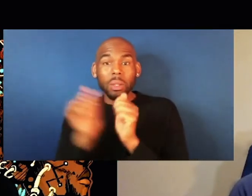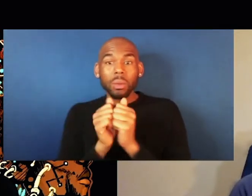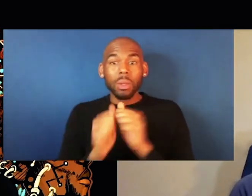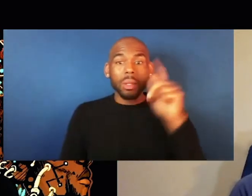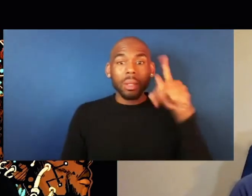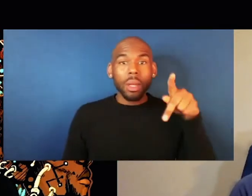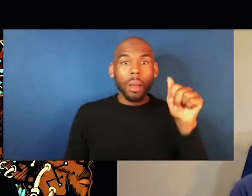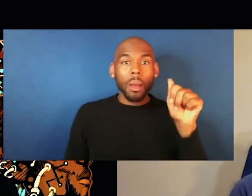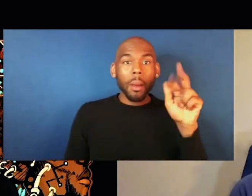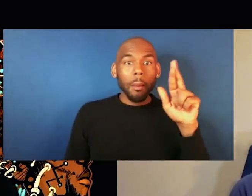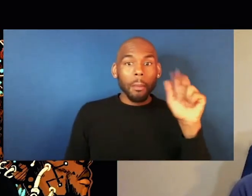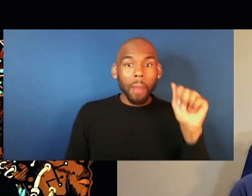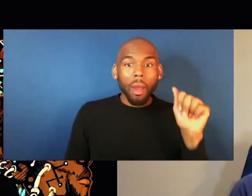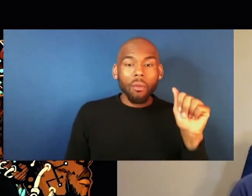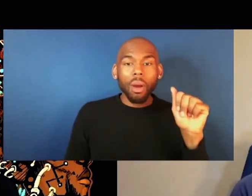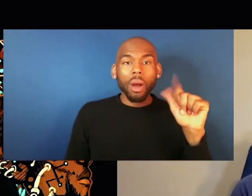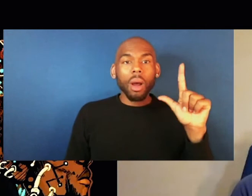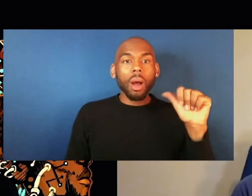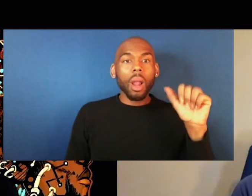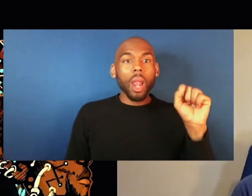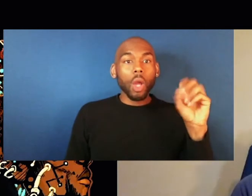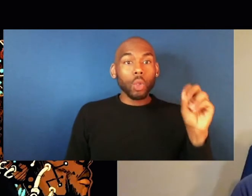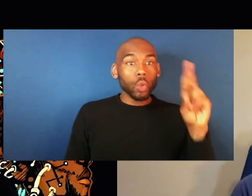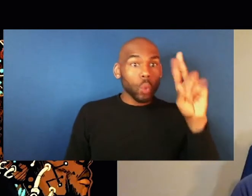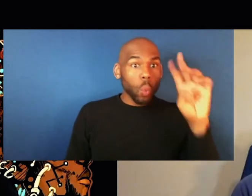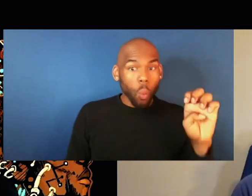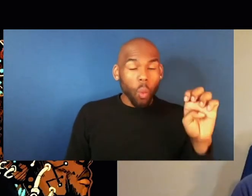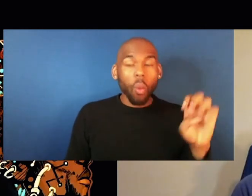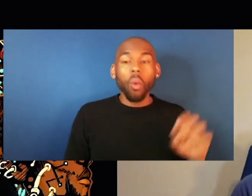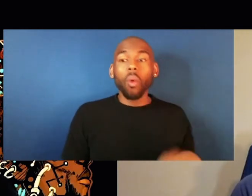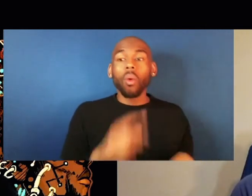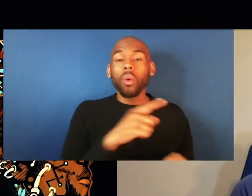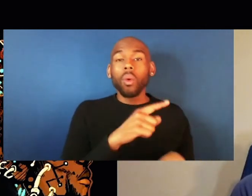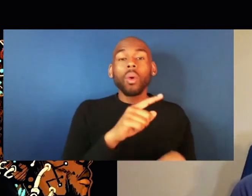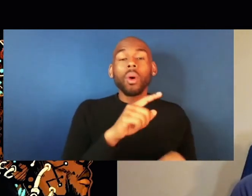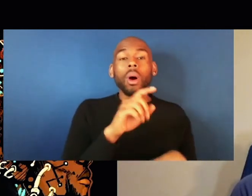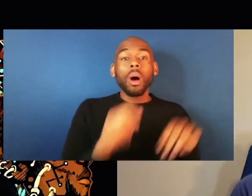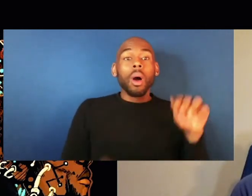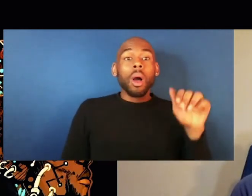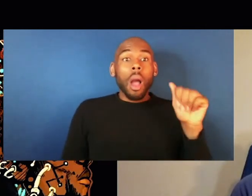disability with Parable of the Sower, because Lauren Olamina has